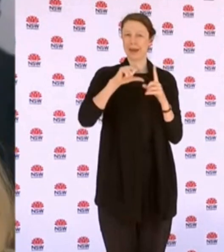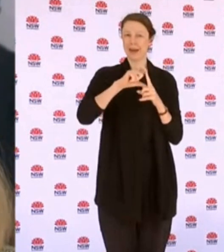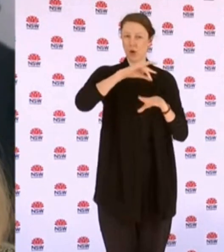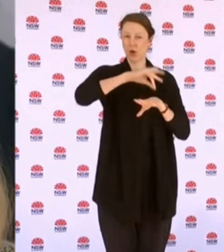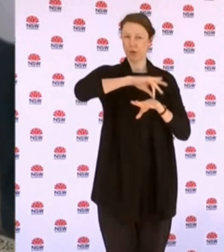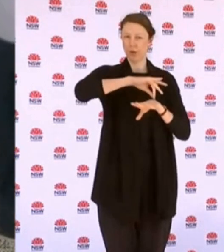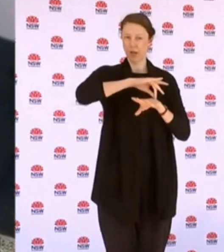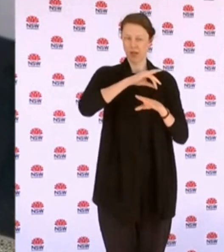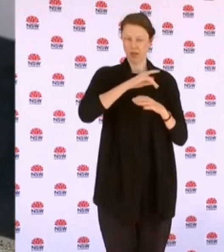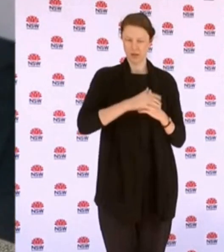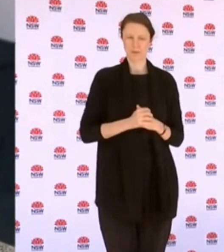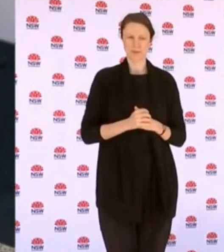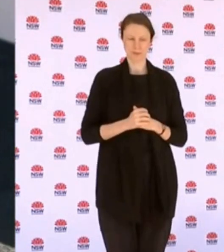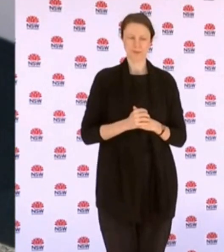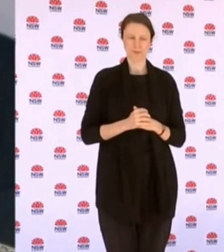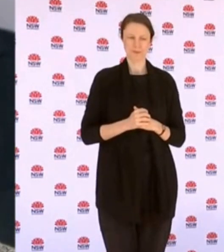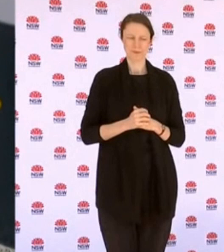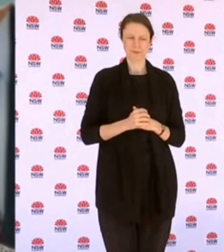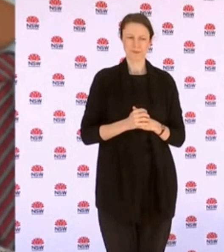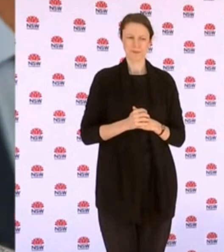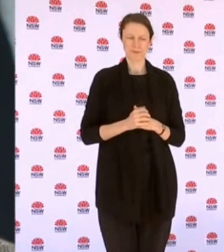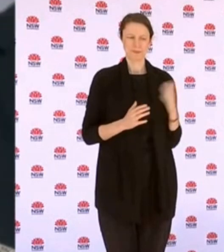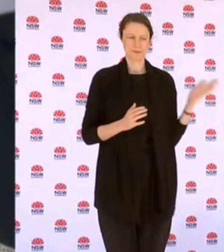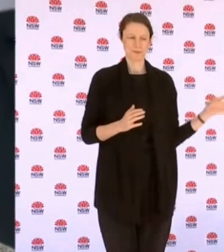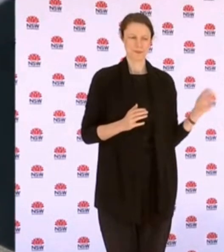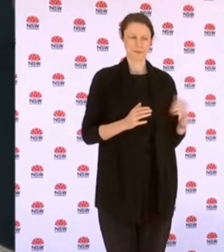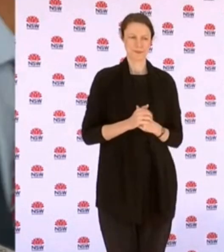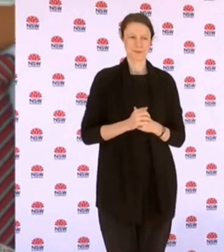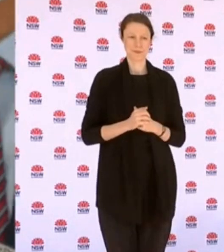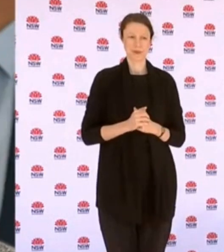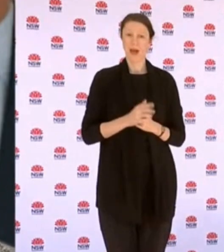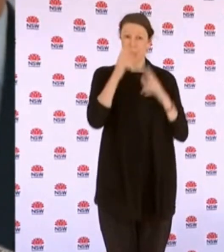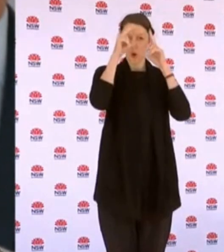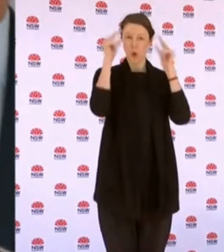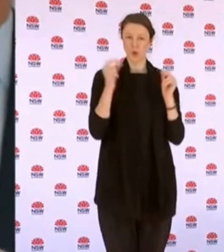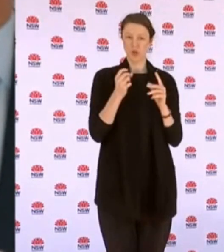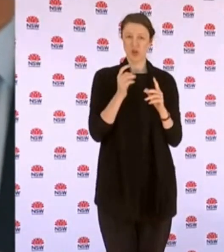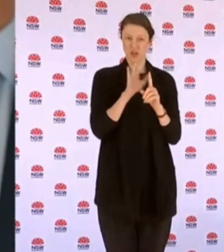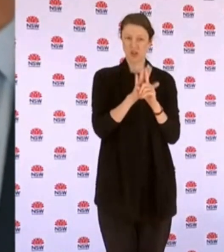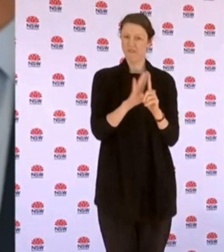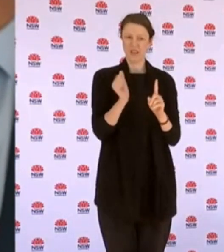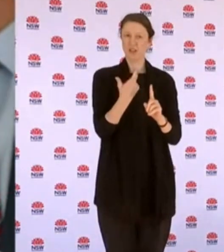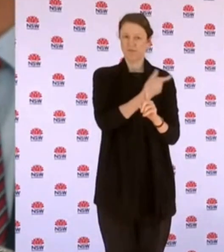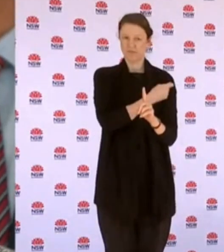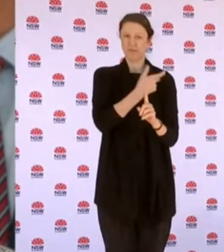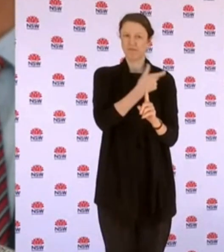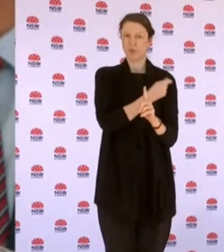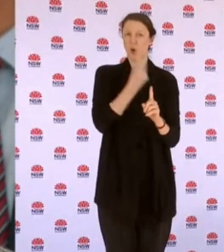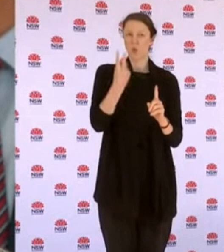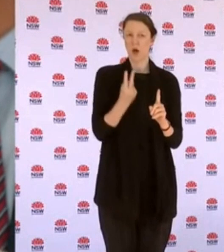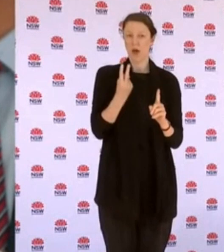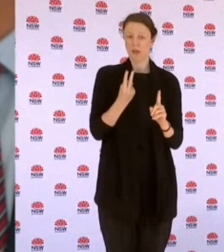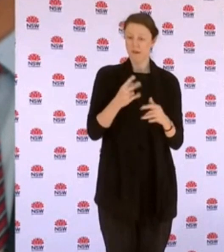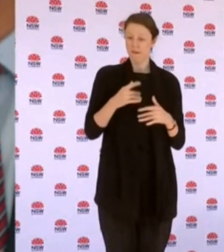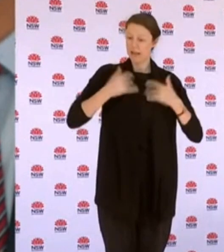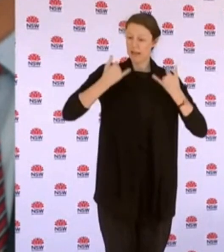It's pleasing that Westmead nurse was fully vaccinated and didn't have any symptoms, so I haven't had a